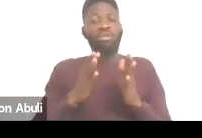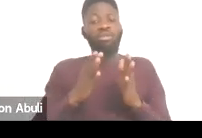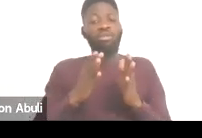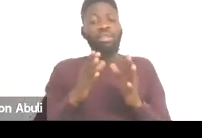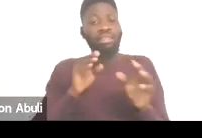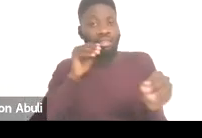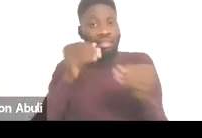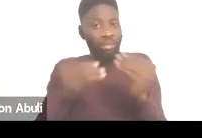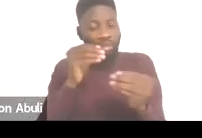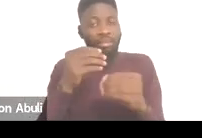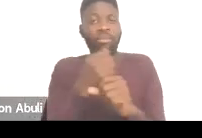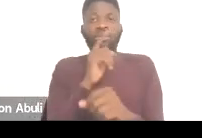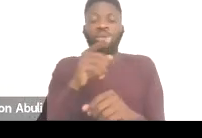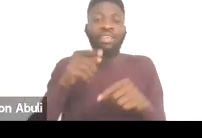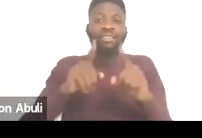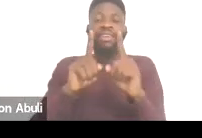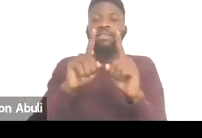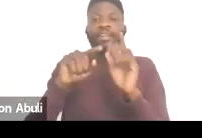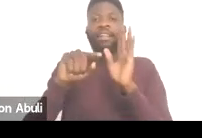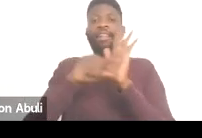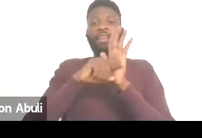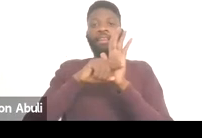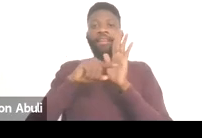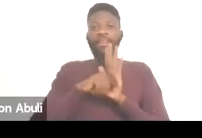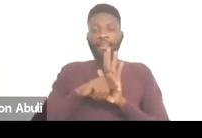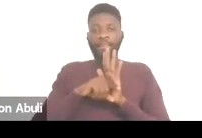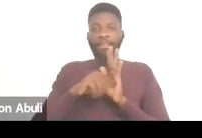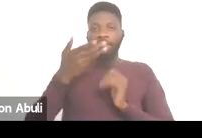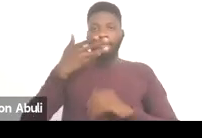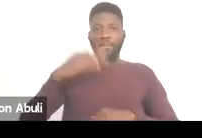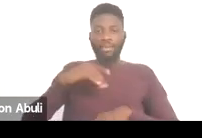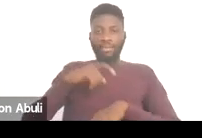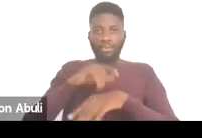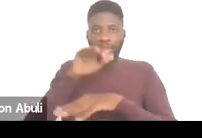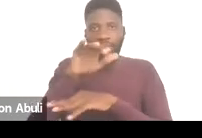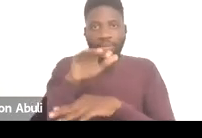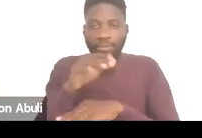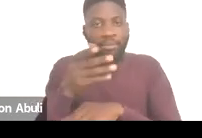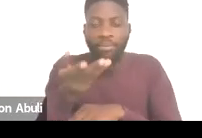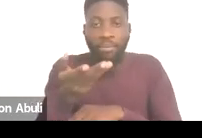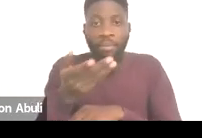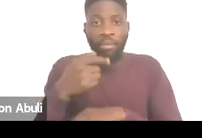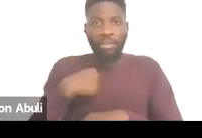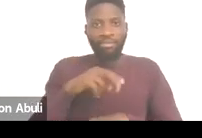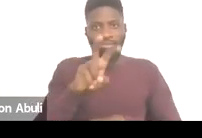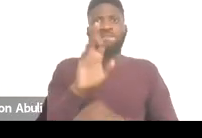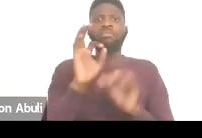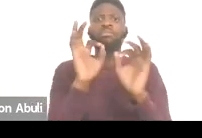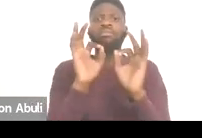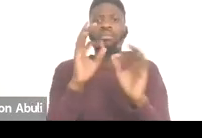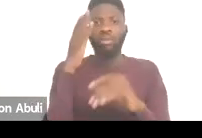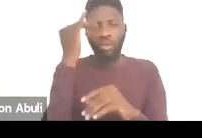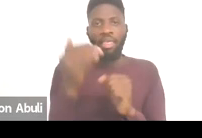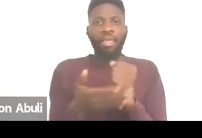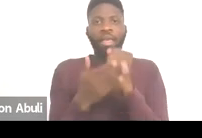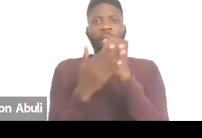do not really receive negative reaction courtesy of their questions. And I find it so good because it's really building the basis